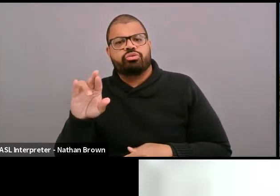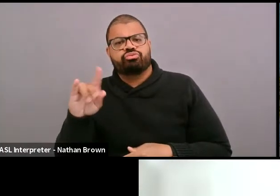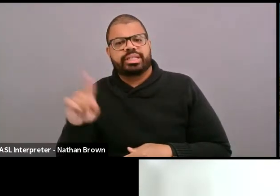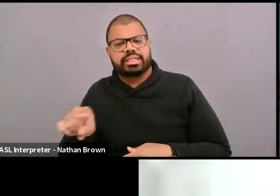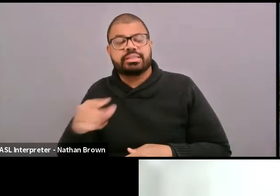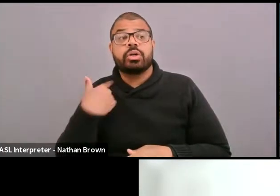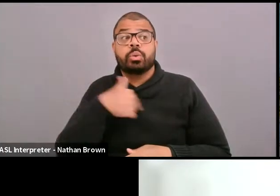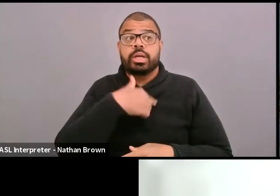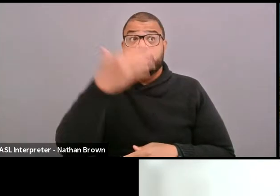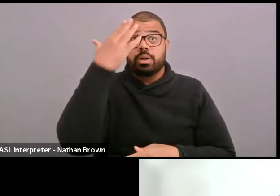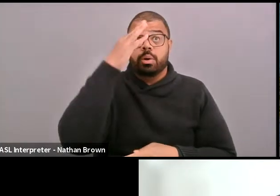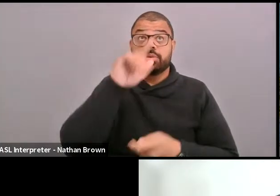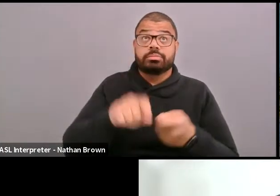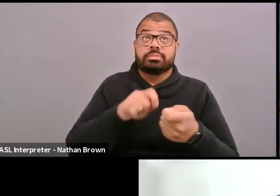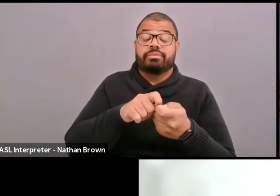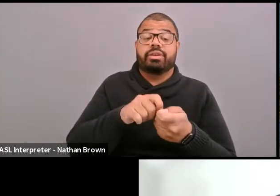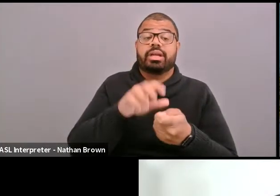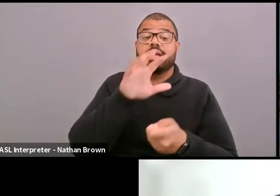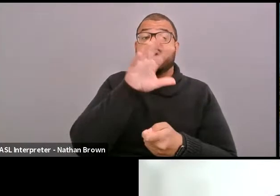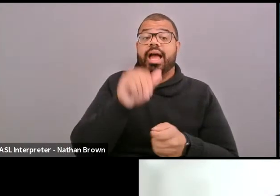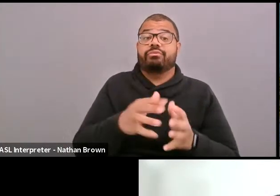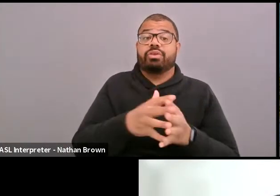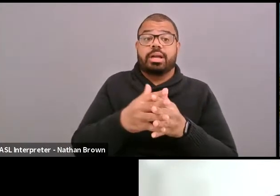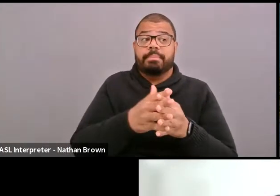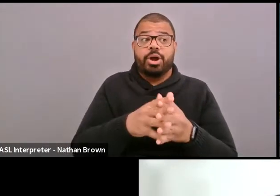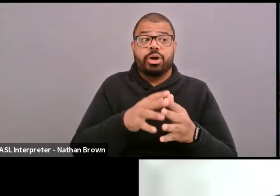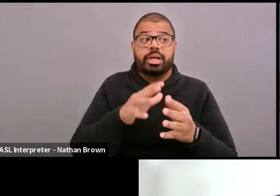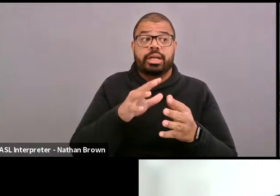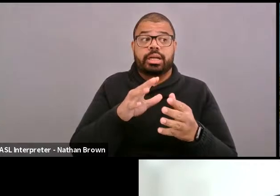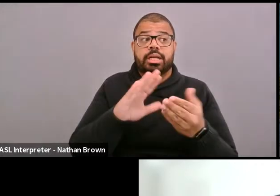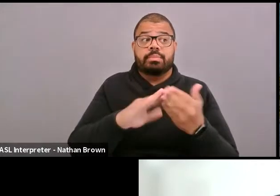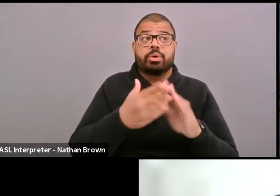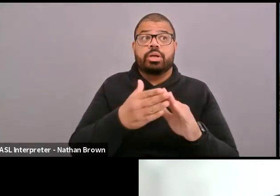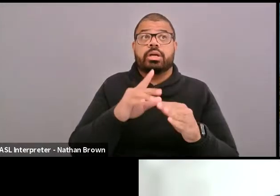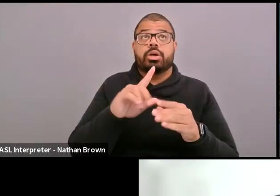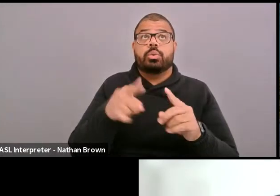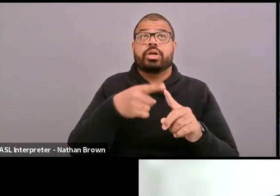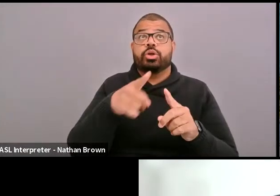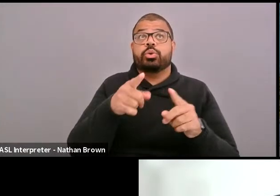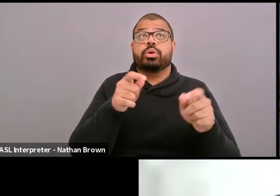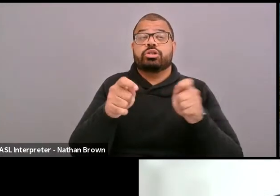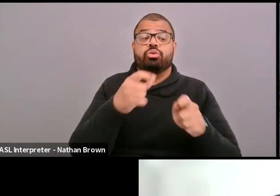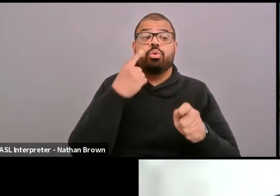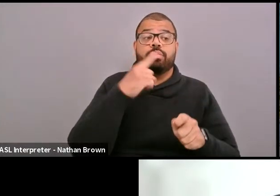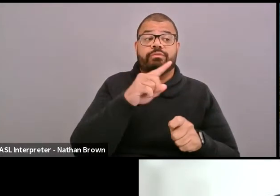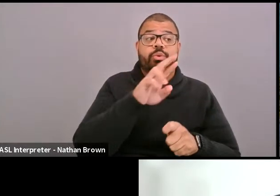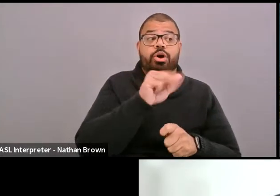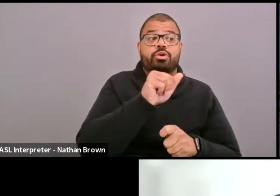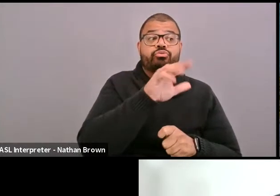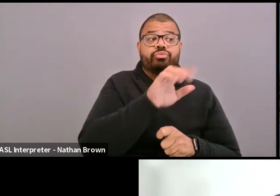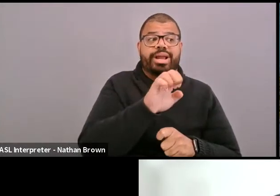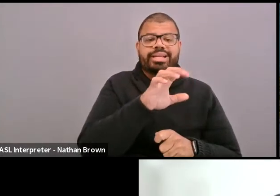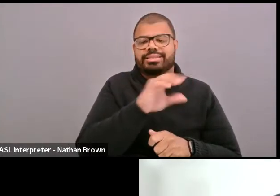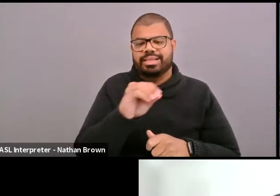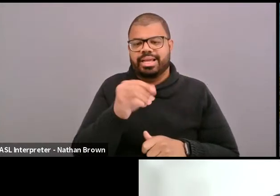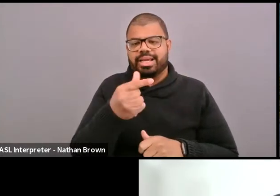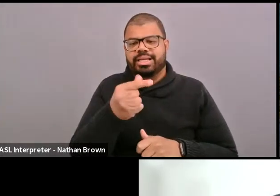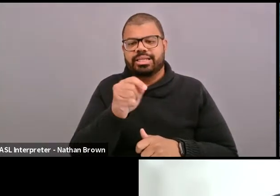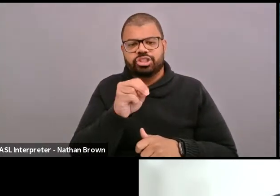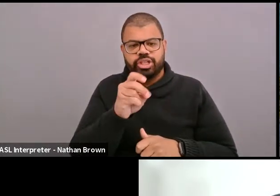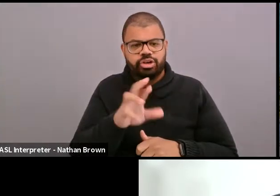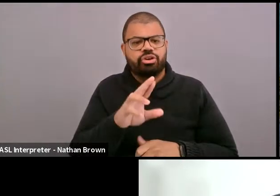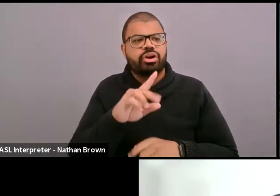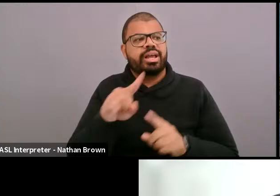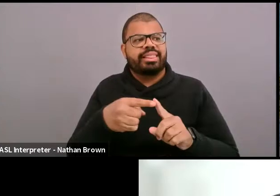particularly with the African-American community, once you control for race and gender, then it seems to be the big concern